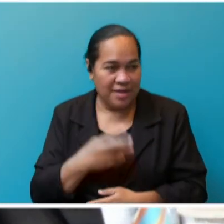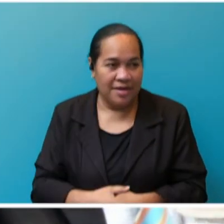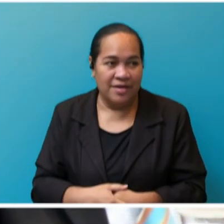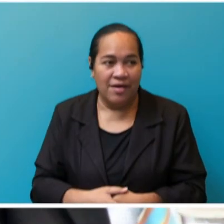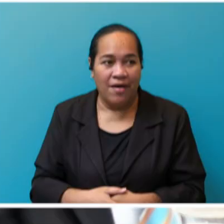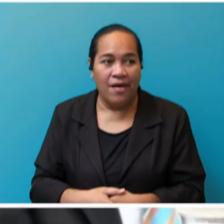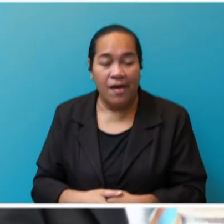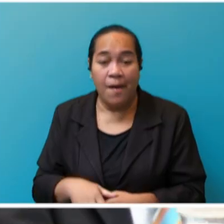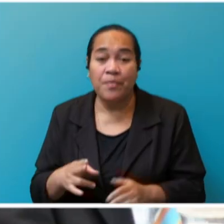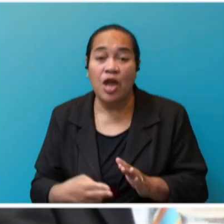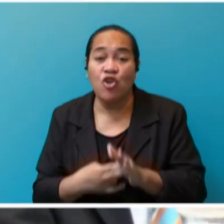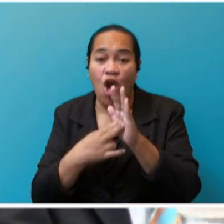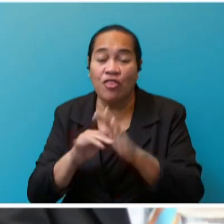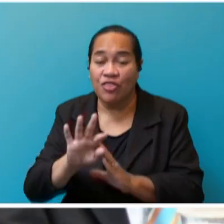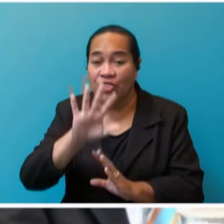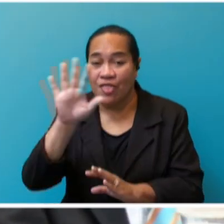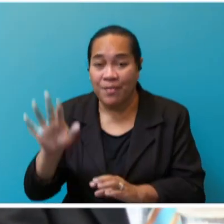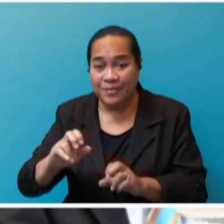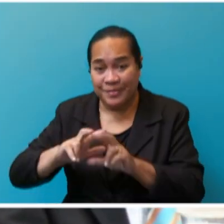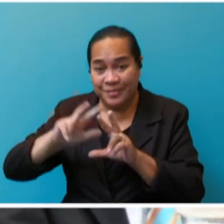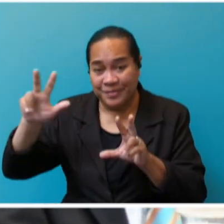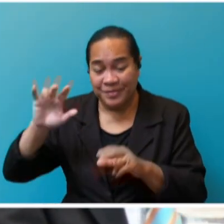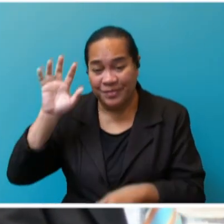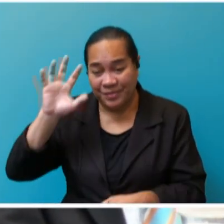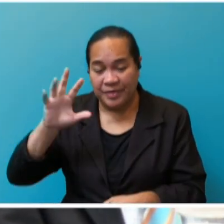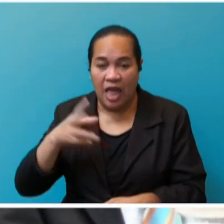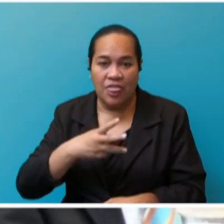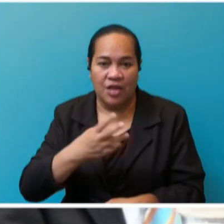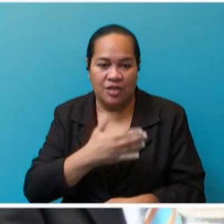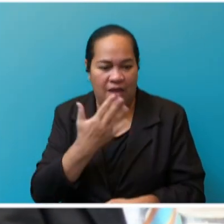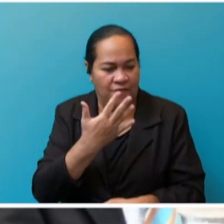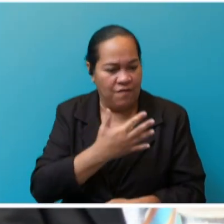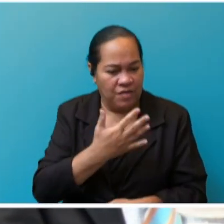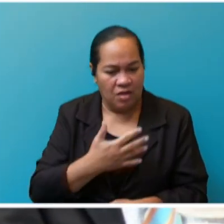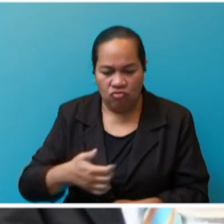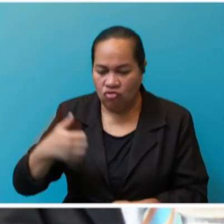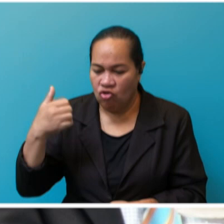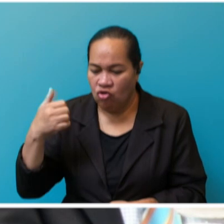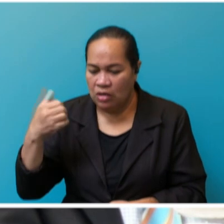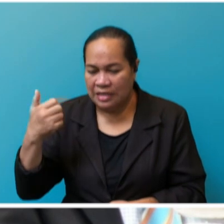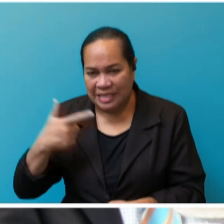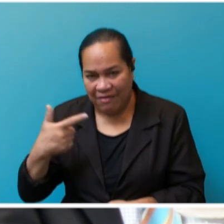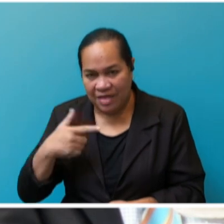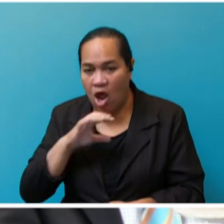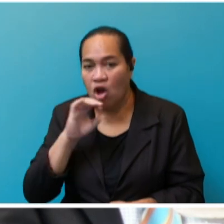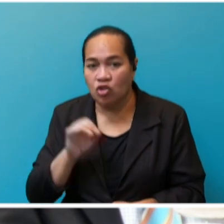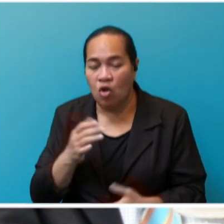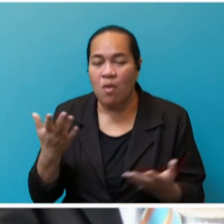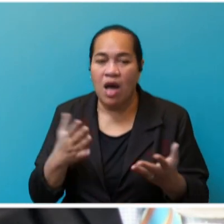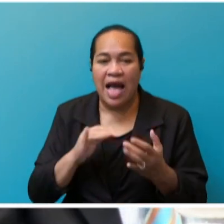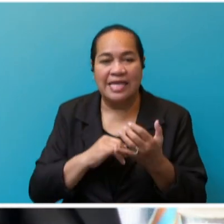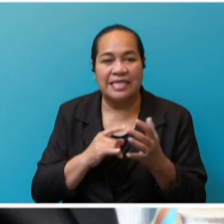For the Northern Division, the Ministry hosted 3 days Reach program from 15th to 17th of October at Saolo Village in